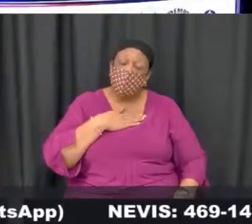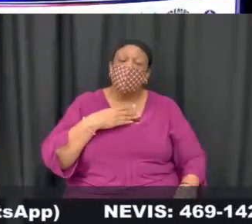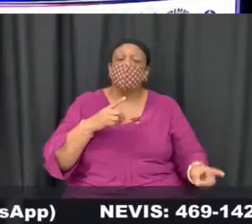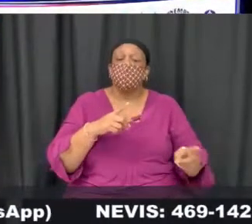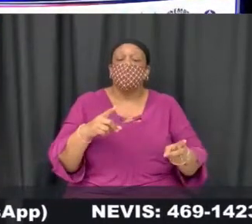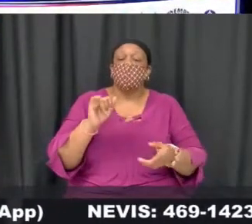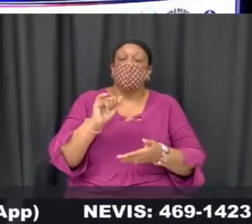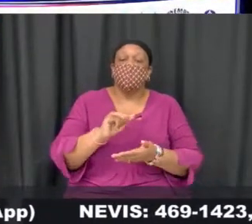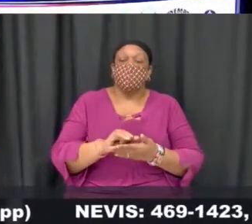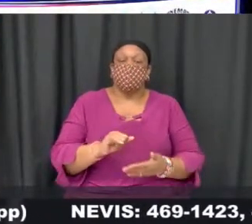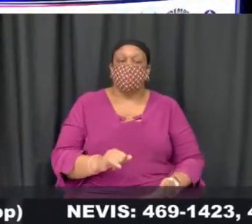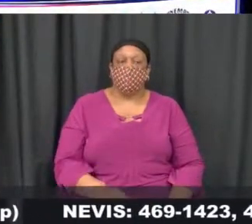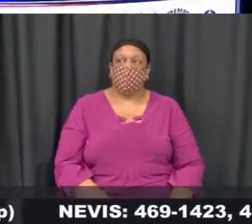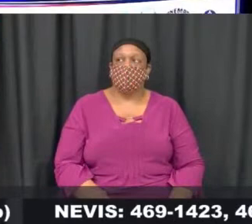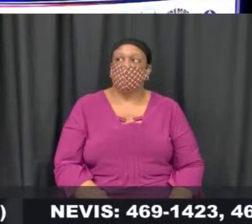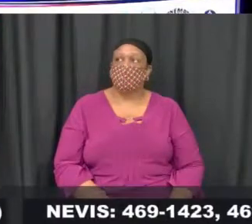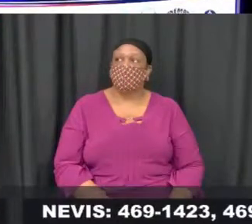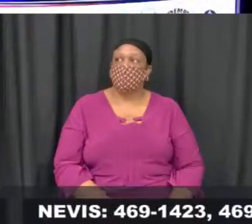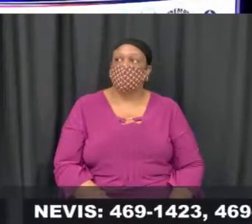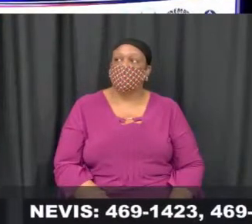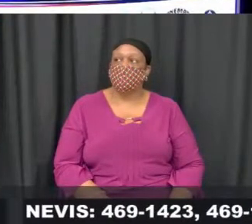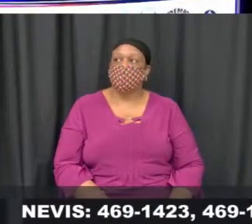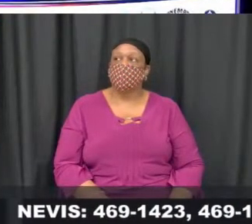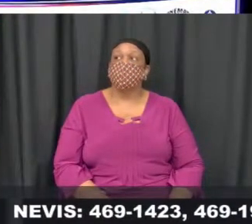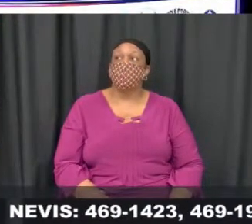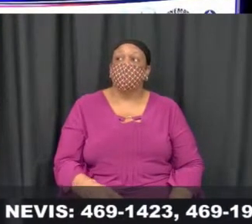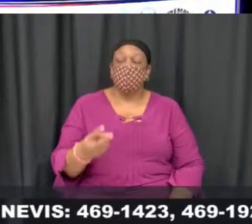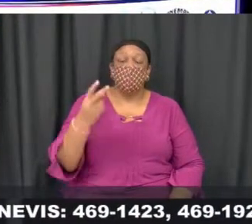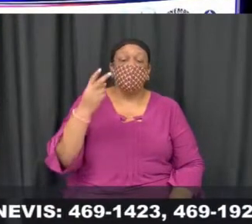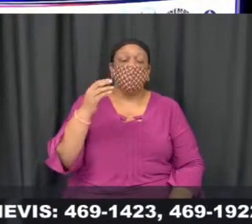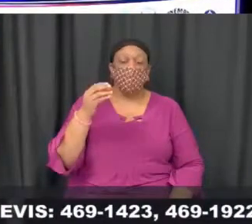force membership, that there are a number of